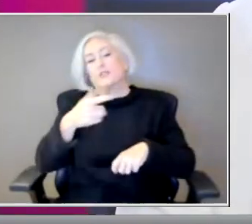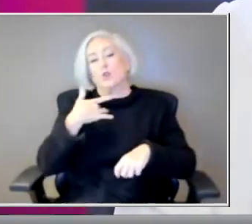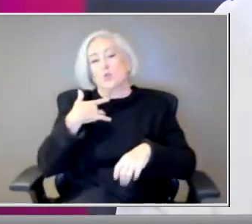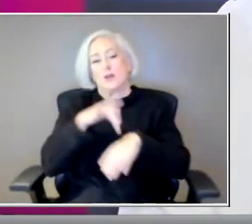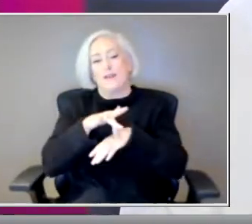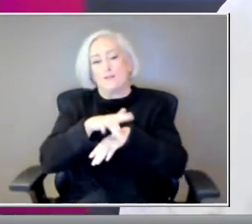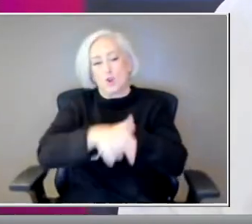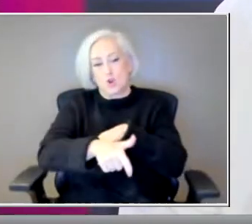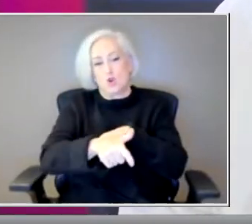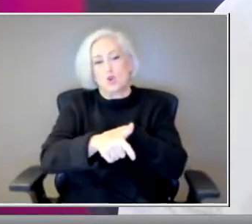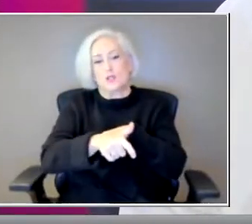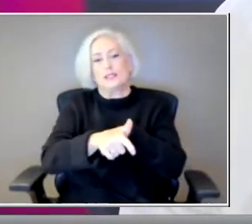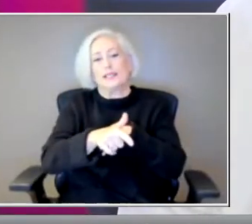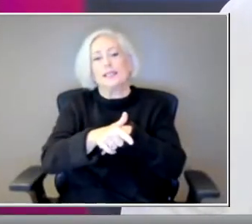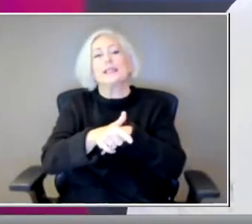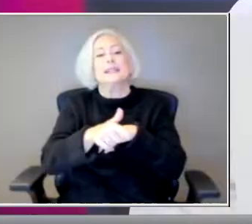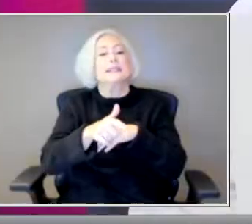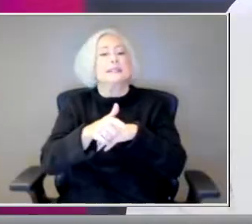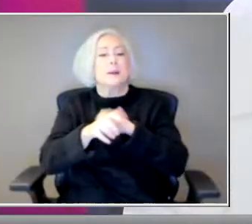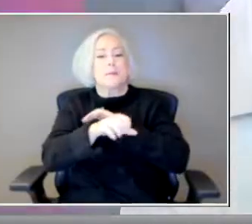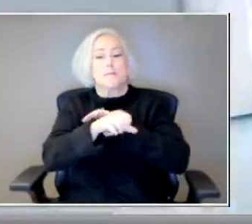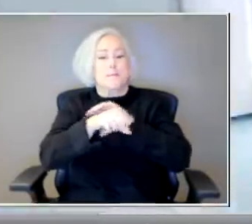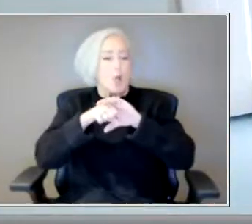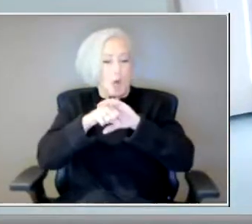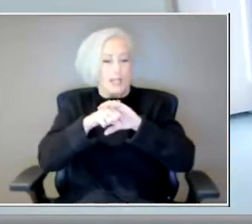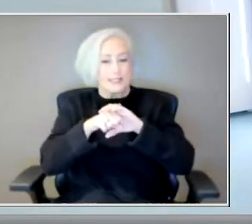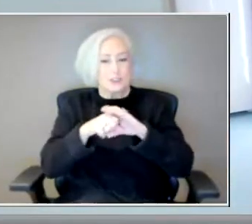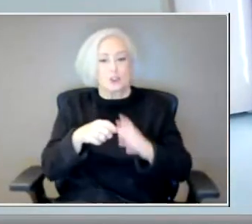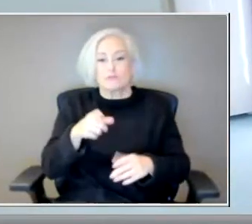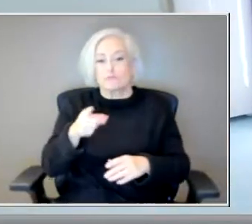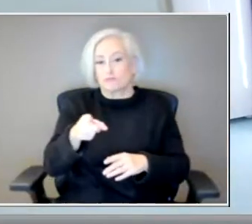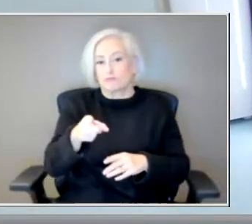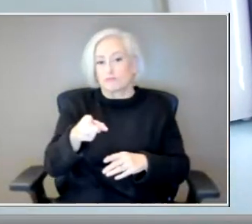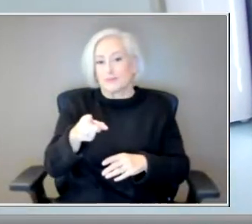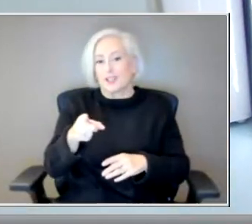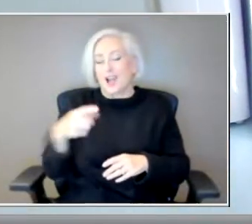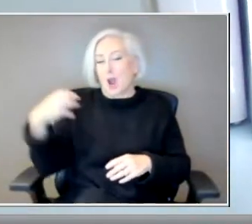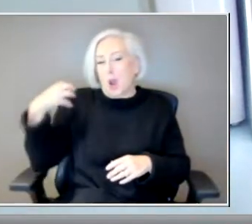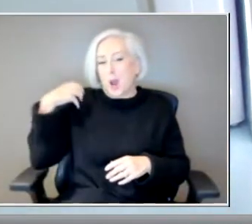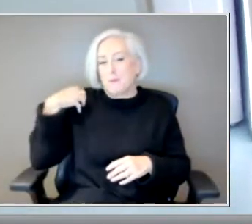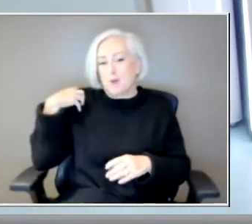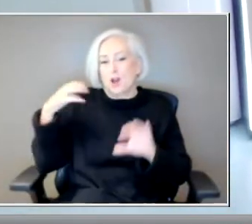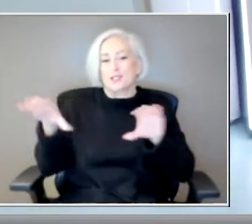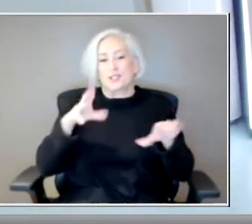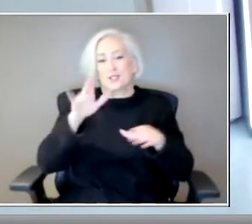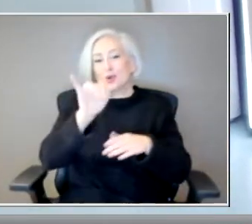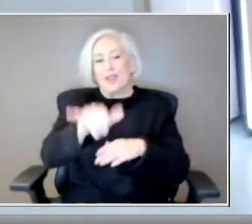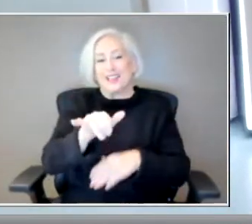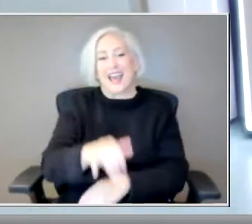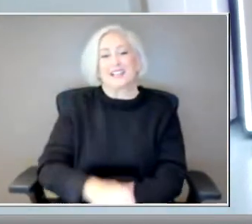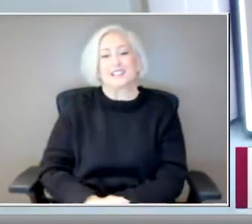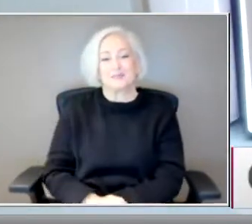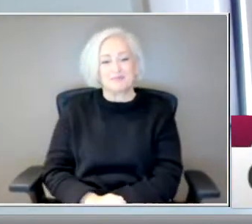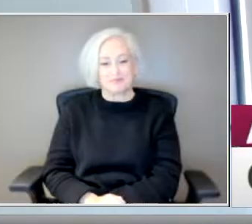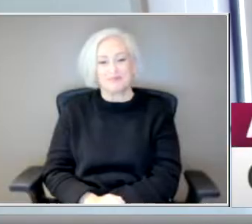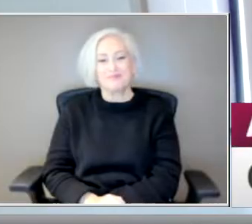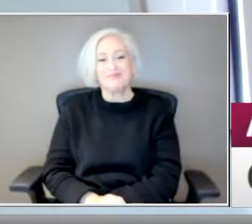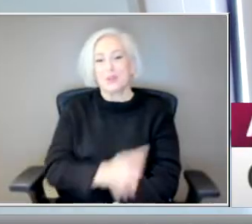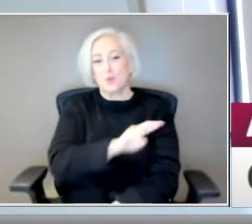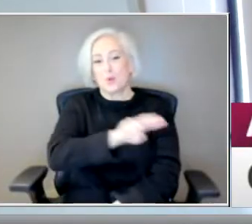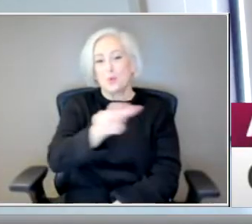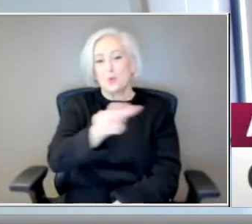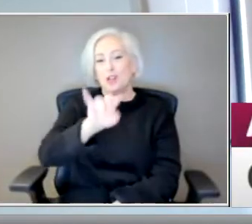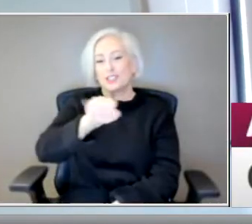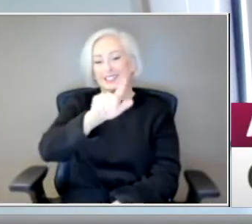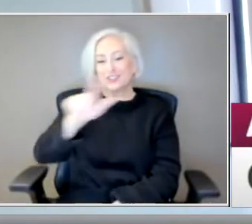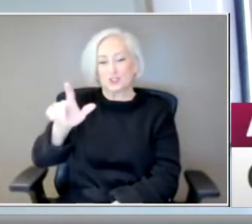blockages developing. We have some video of our boss getting a cardio score. So while you talk about that, we're going to look at Jill, who's such a good sport, got her